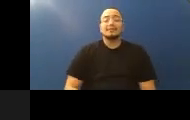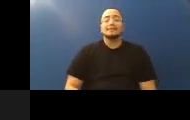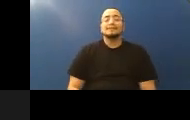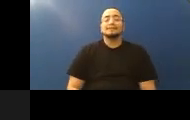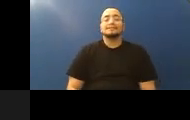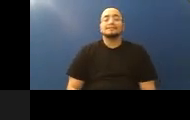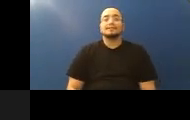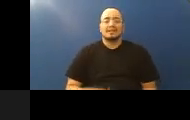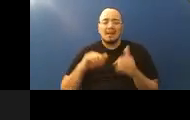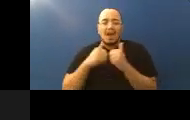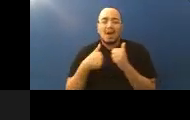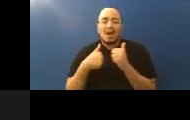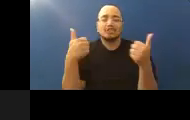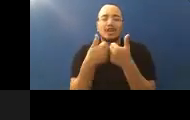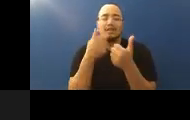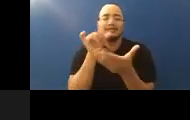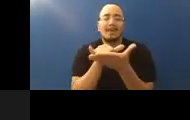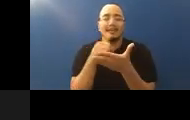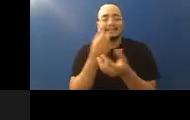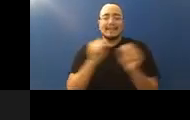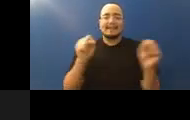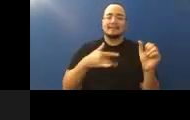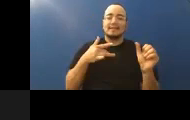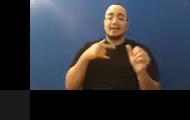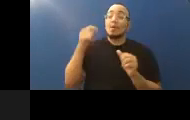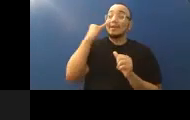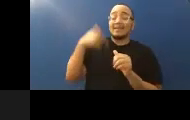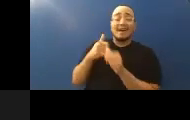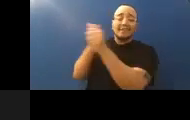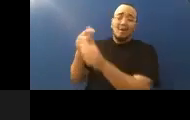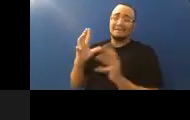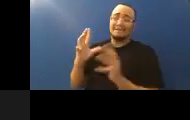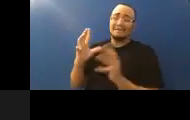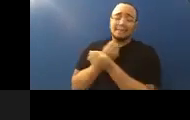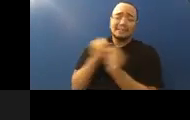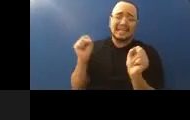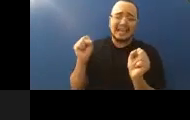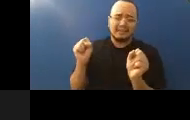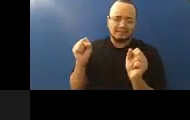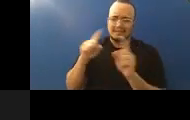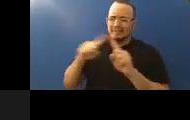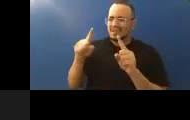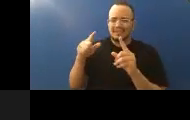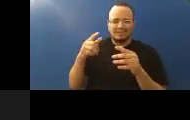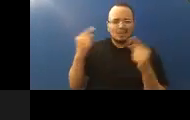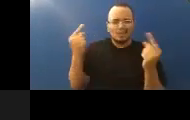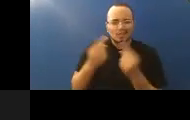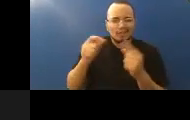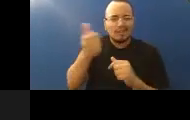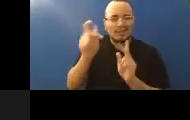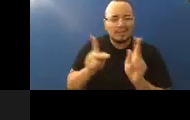And how do you challenge that? I don't know how to unmute either of you, but I think Paul can help with